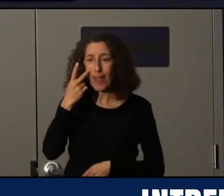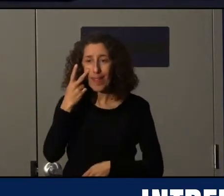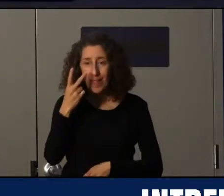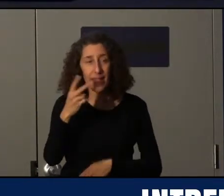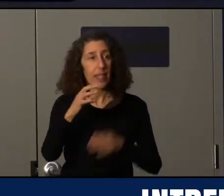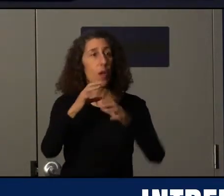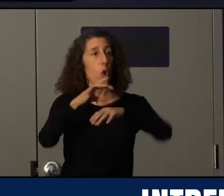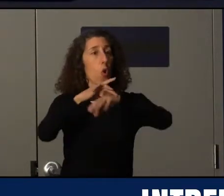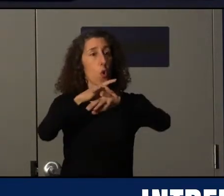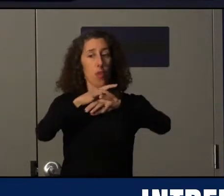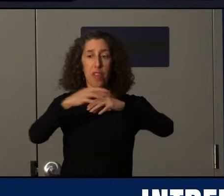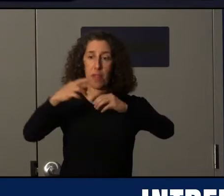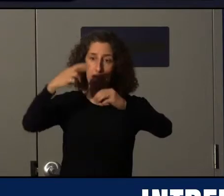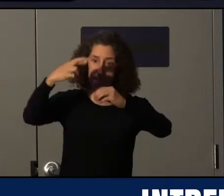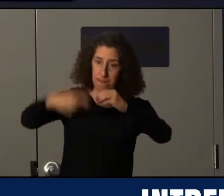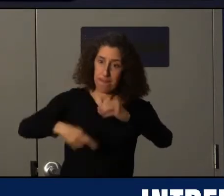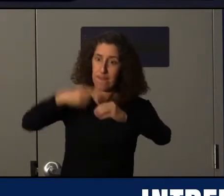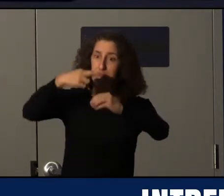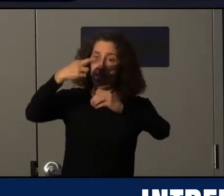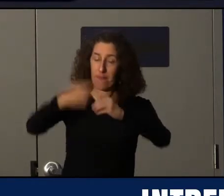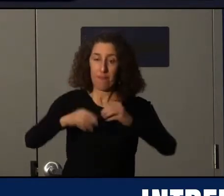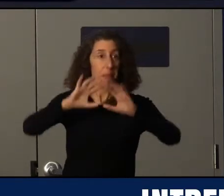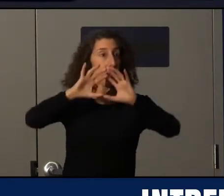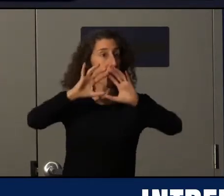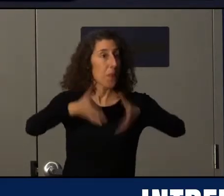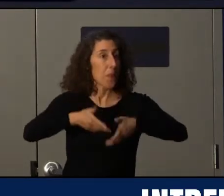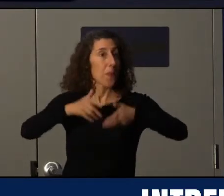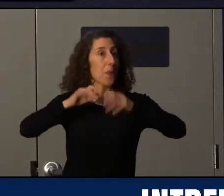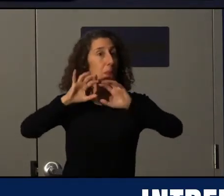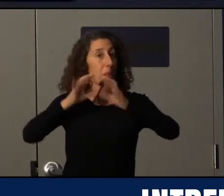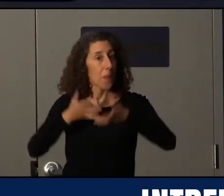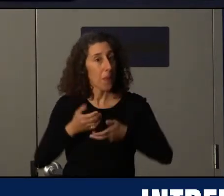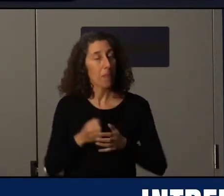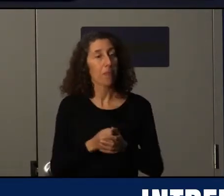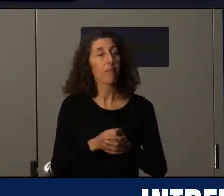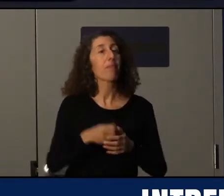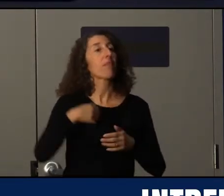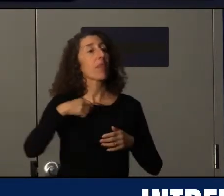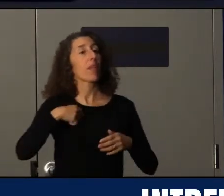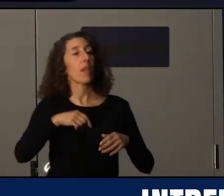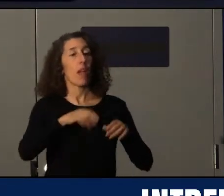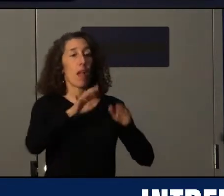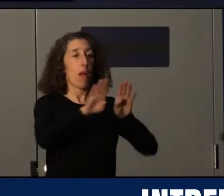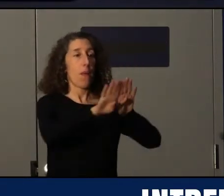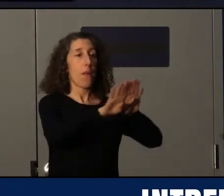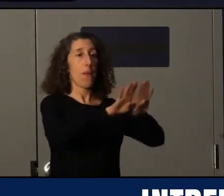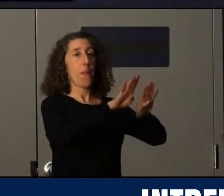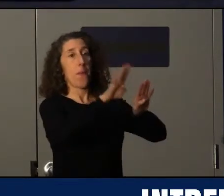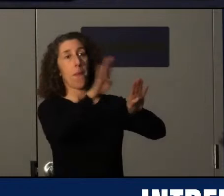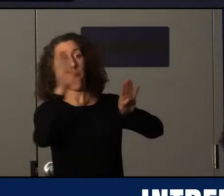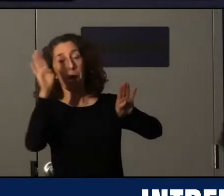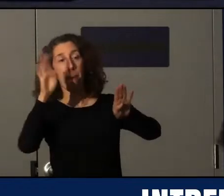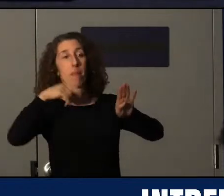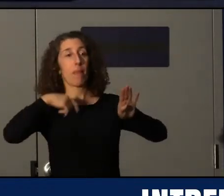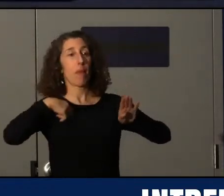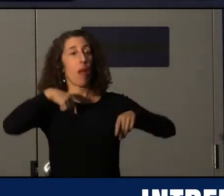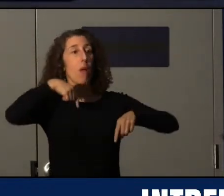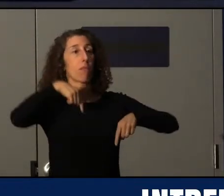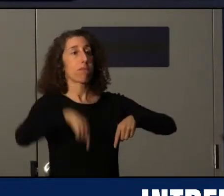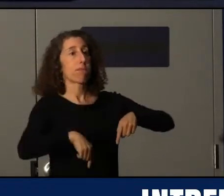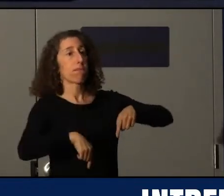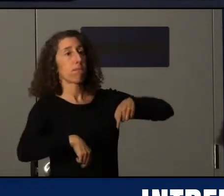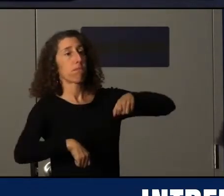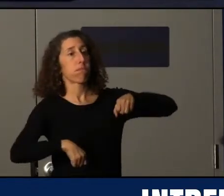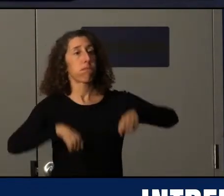I don't know. Spacewalk's not bad. It's kind of at the top of the list, too. Flying the robotic arm, all the science. Pretty